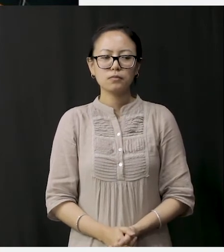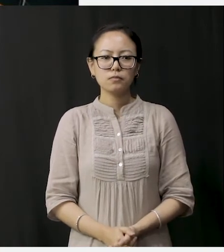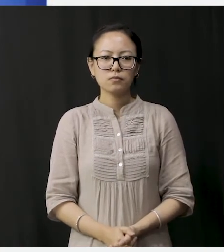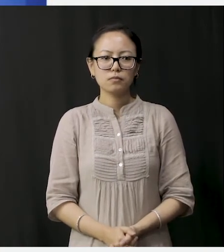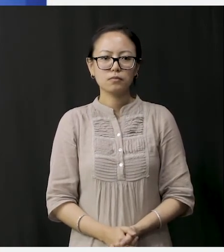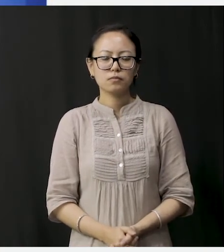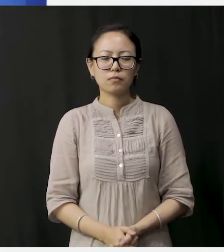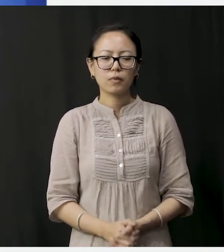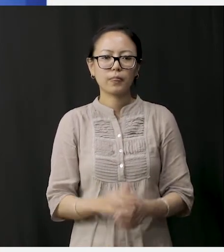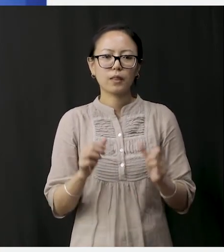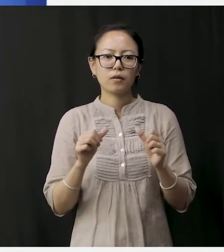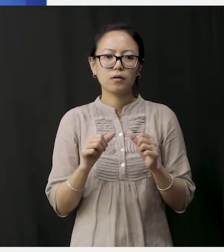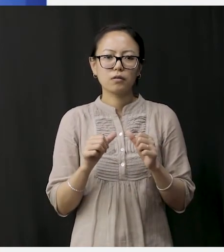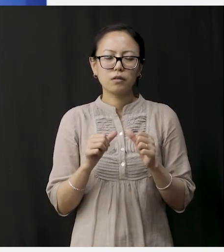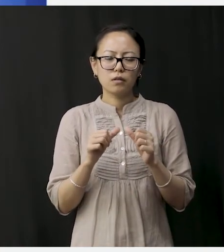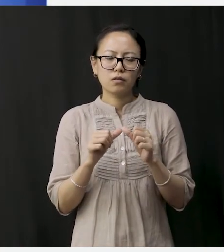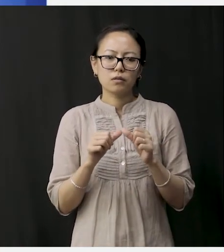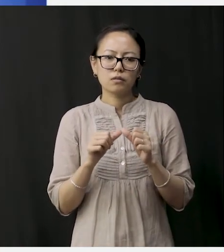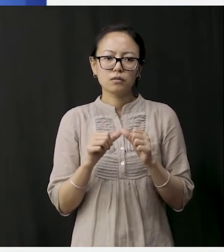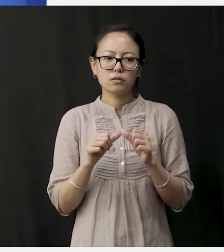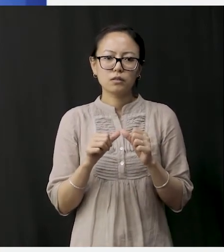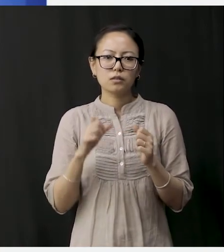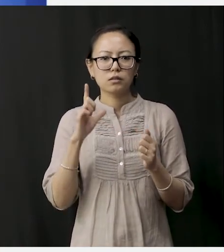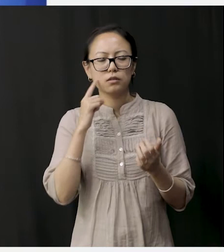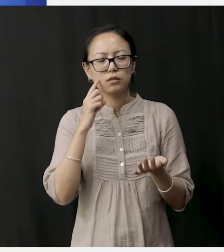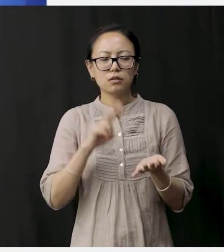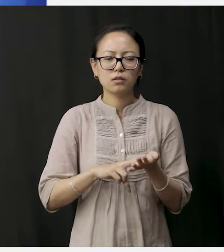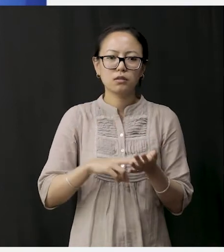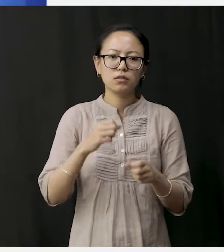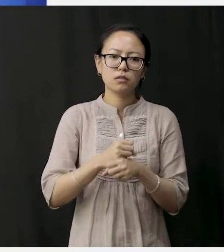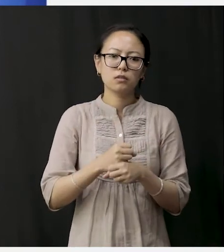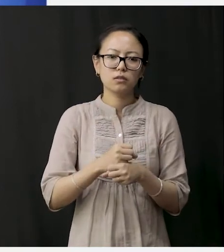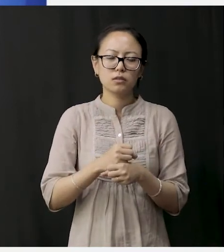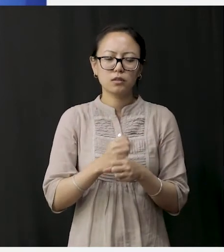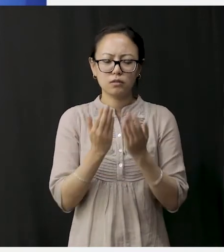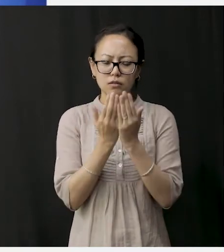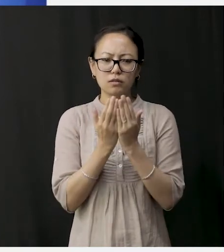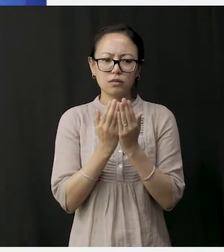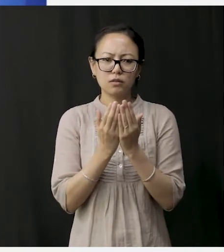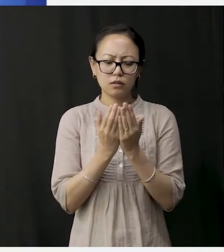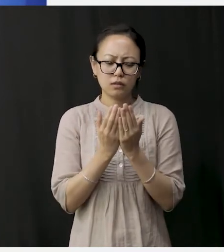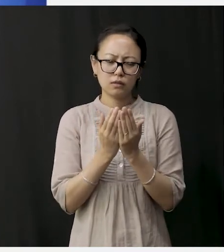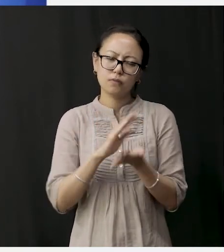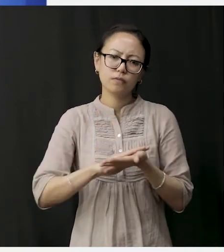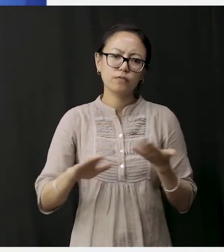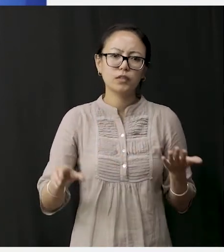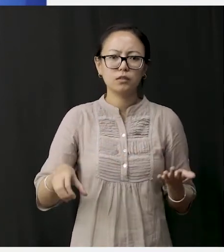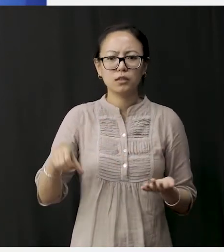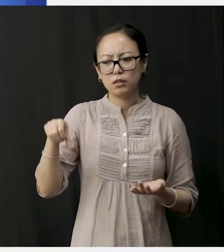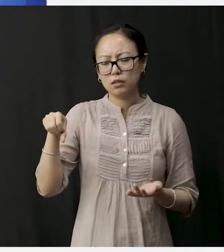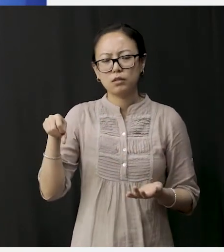so after he was done with studies, it was 9 p.m. and then Aling finally decided to